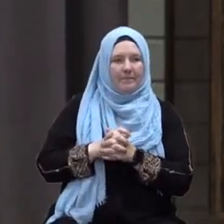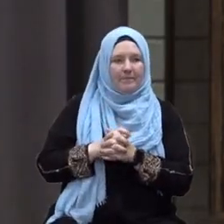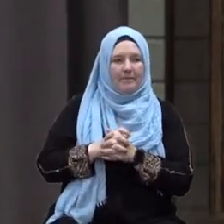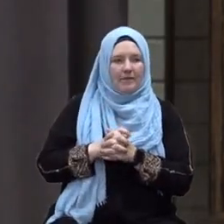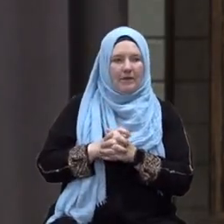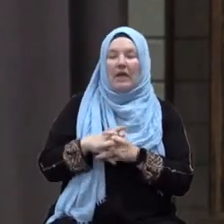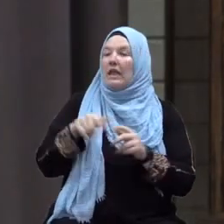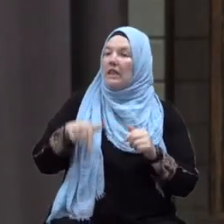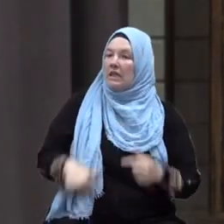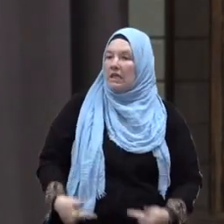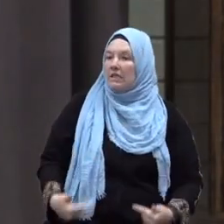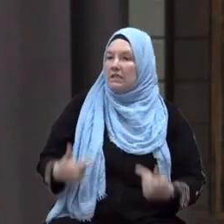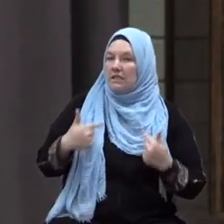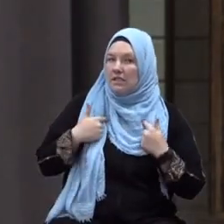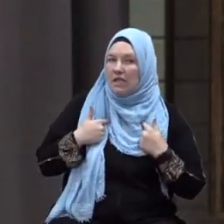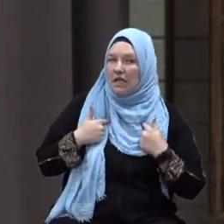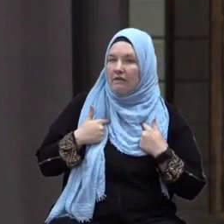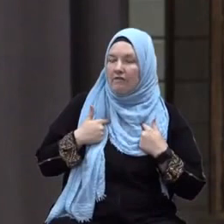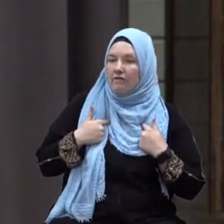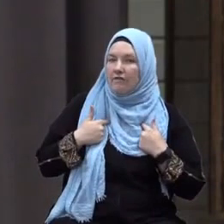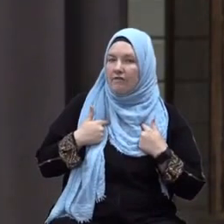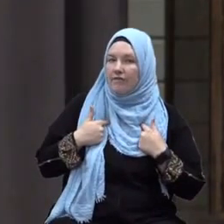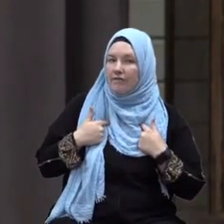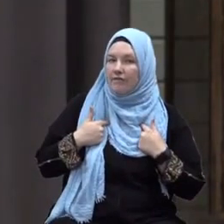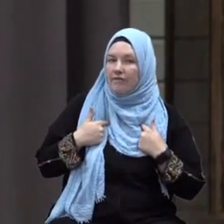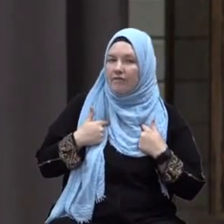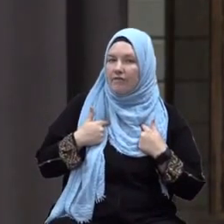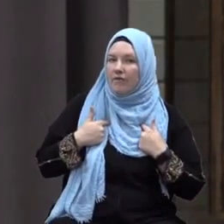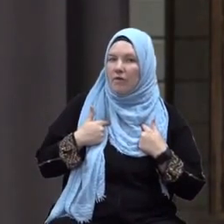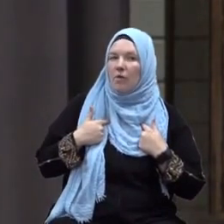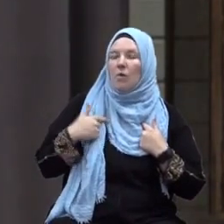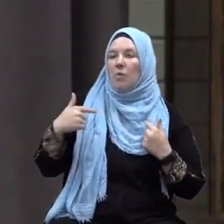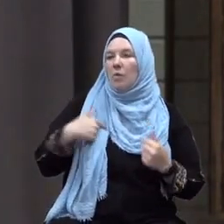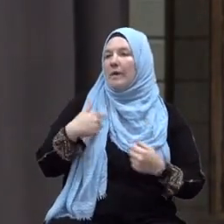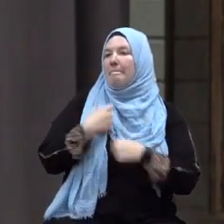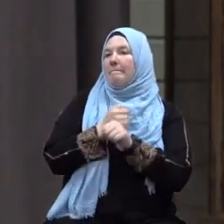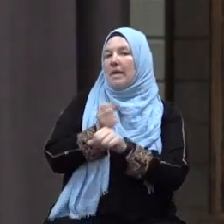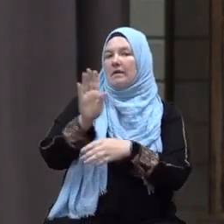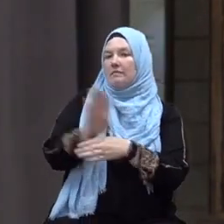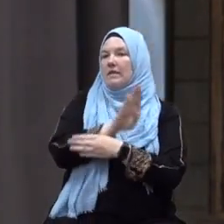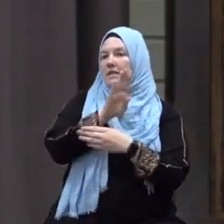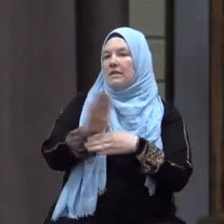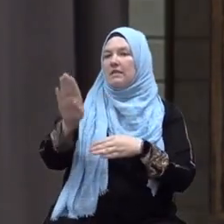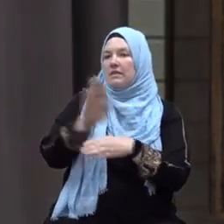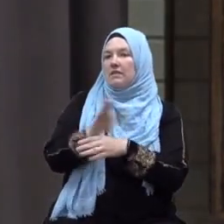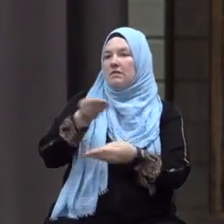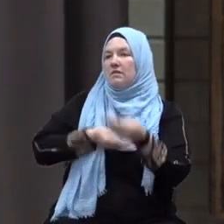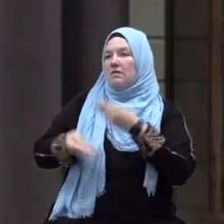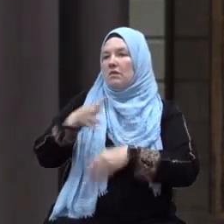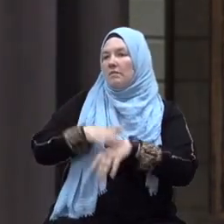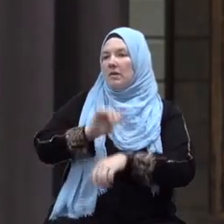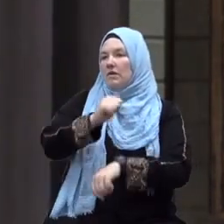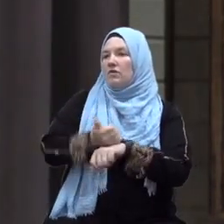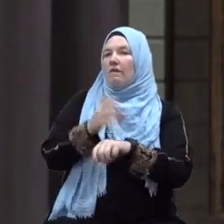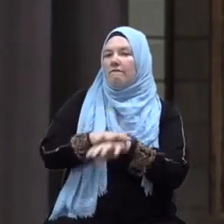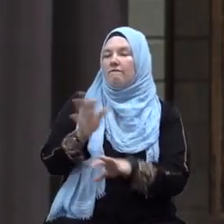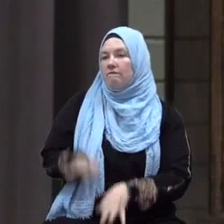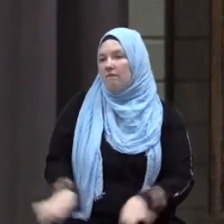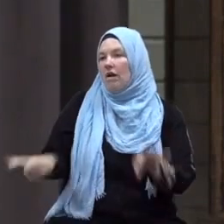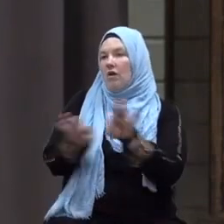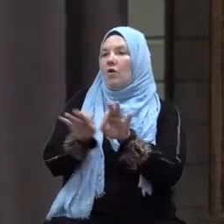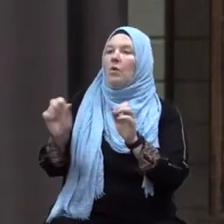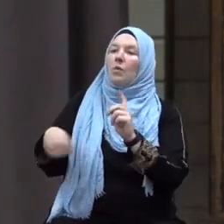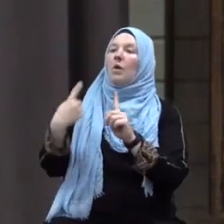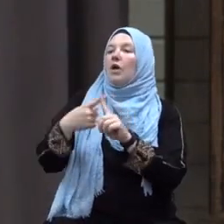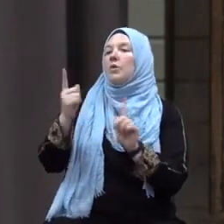And this life is all based on values. We conduct business on the basis of value. When you